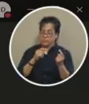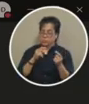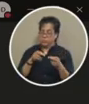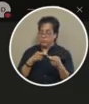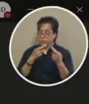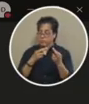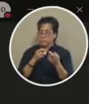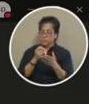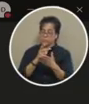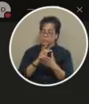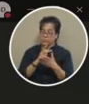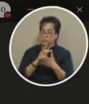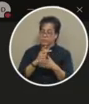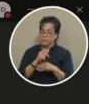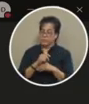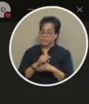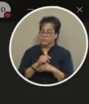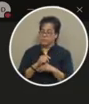recommended unanimous approval.